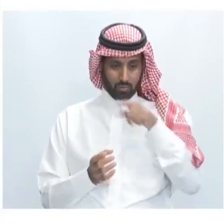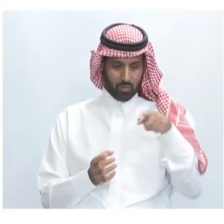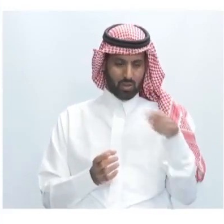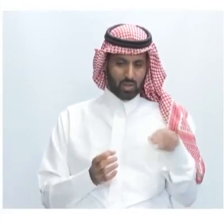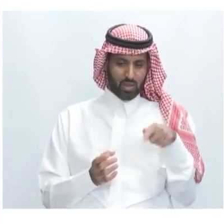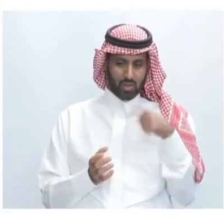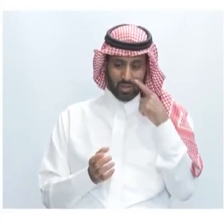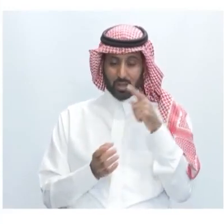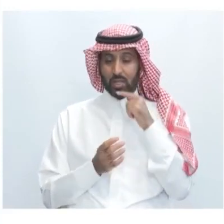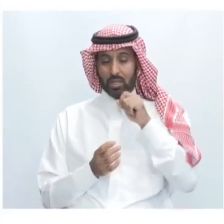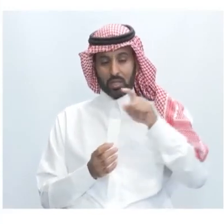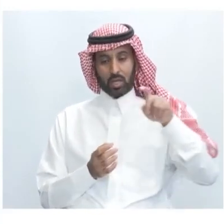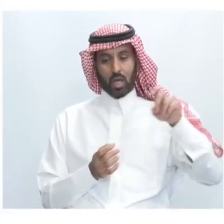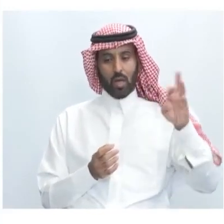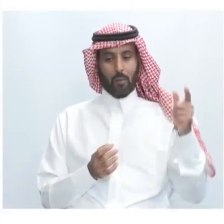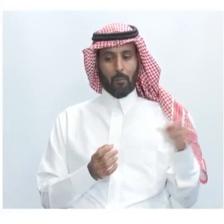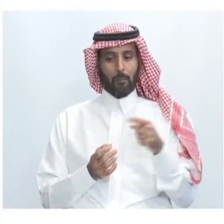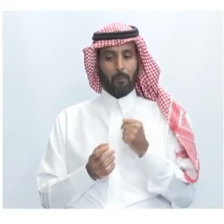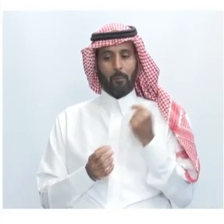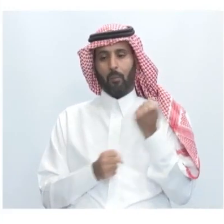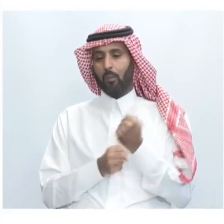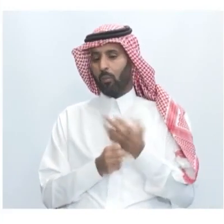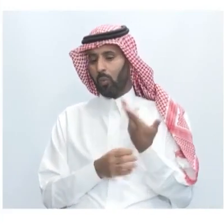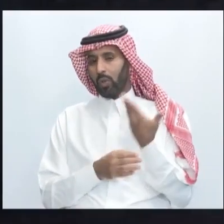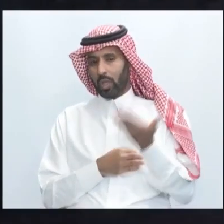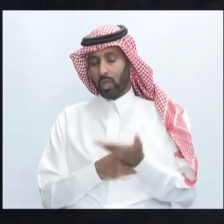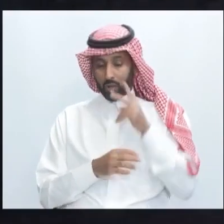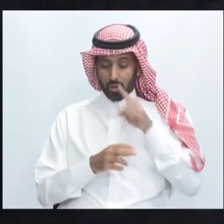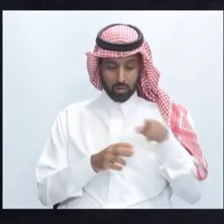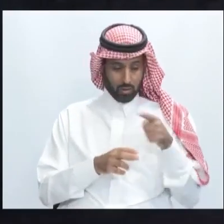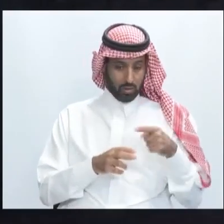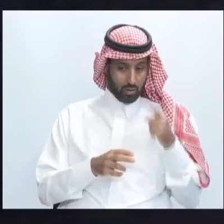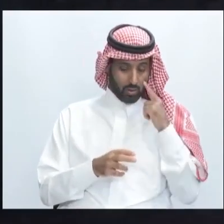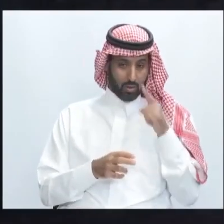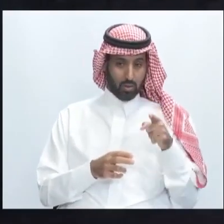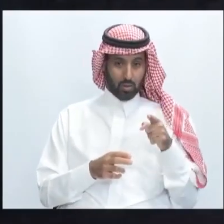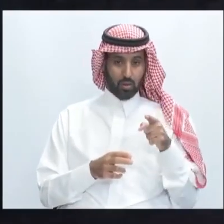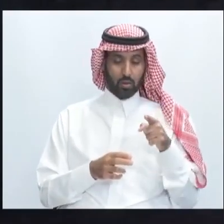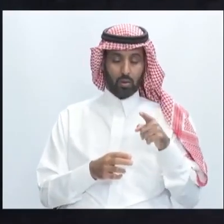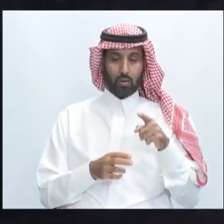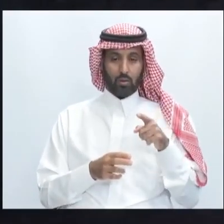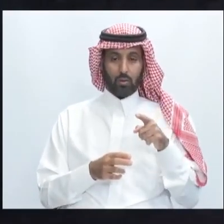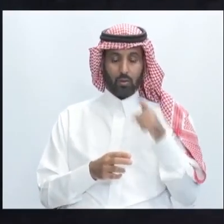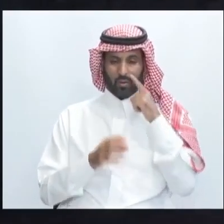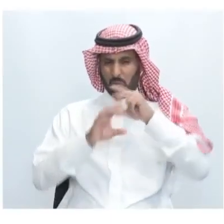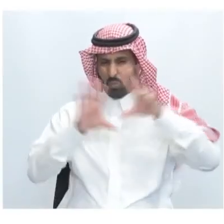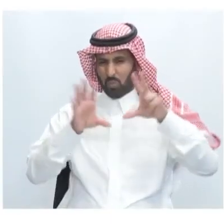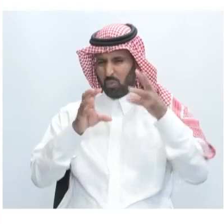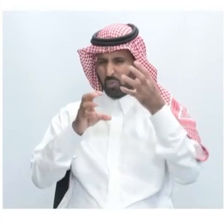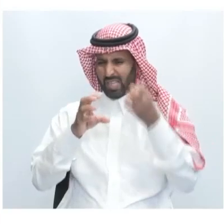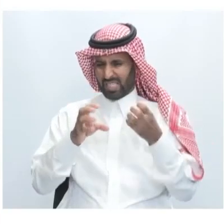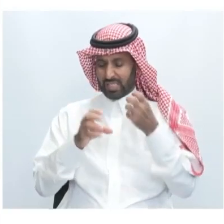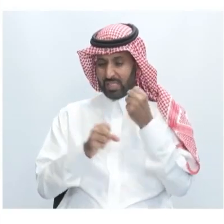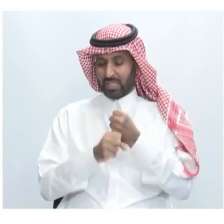was running a spell check. What happened then when he was running a spell check? Excellent. The